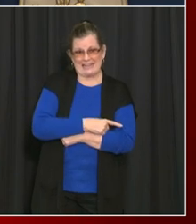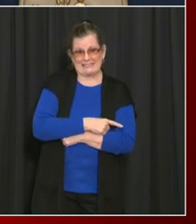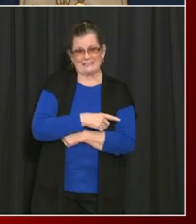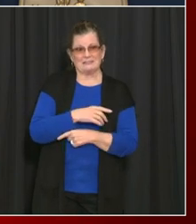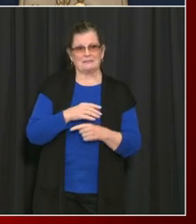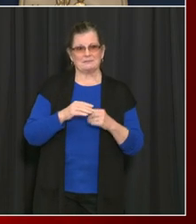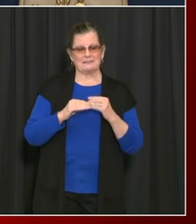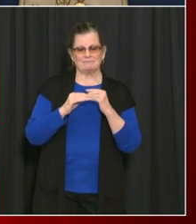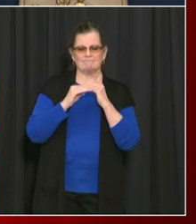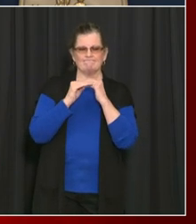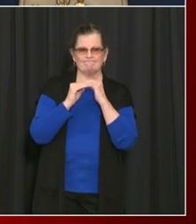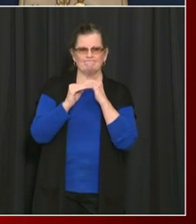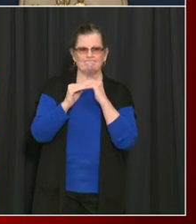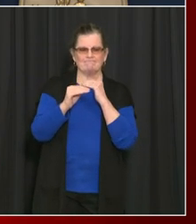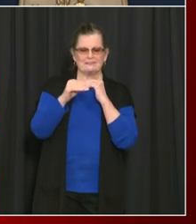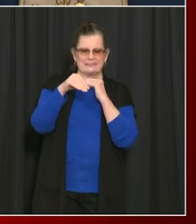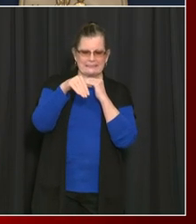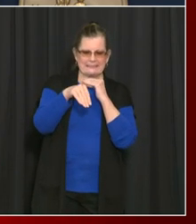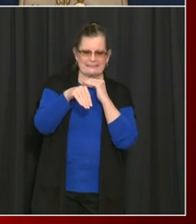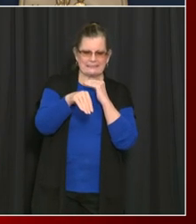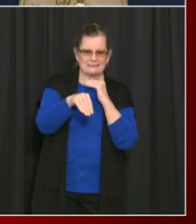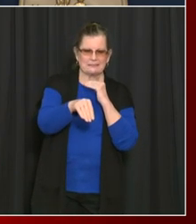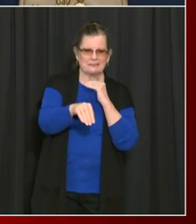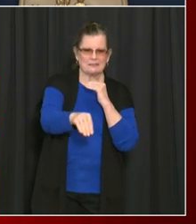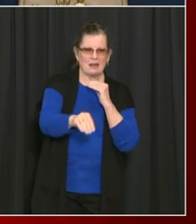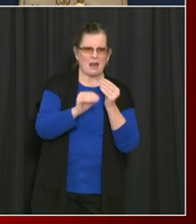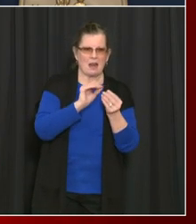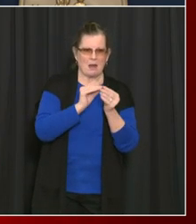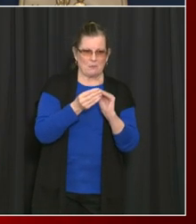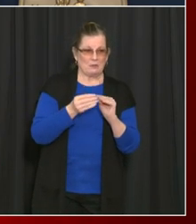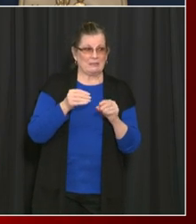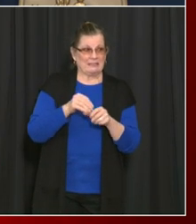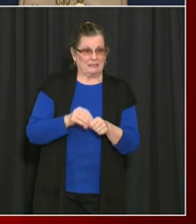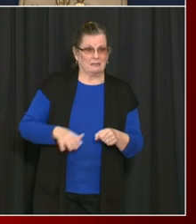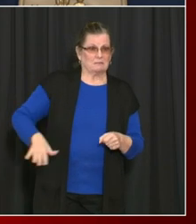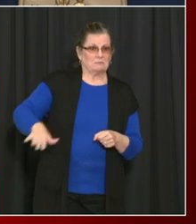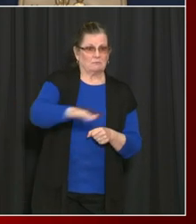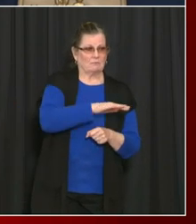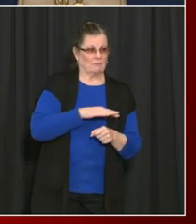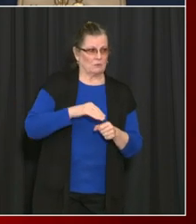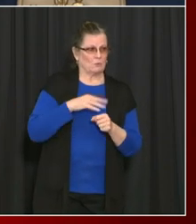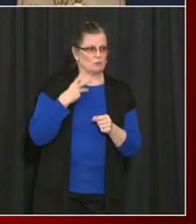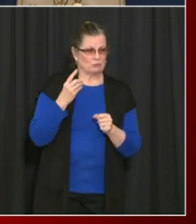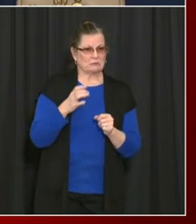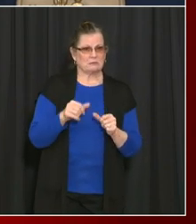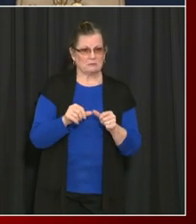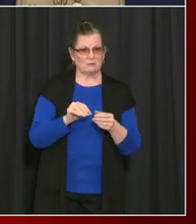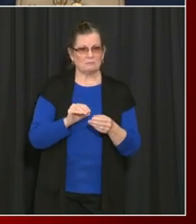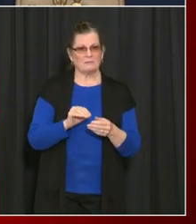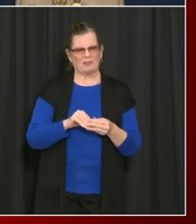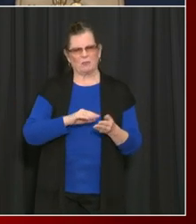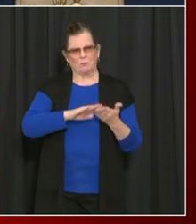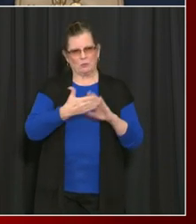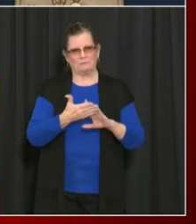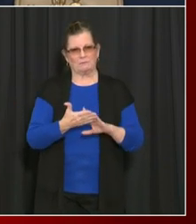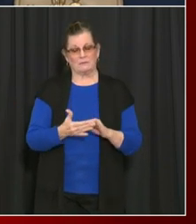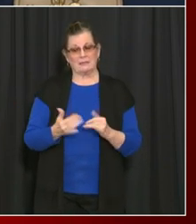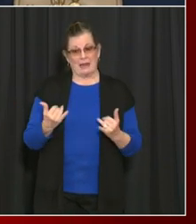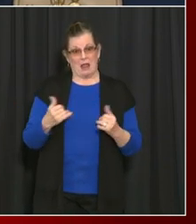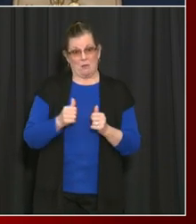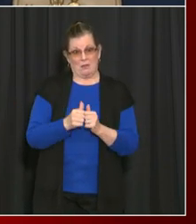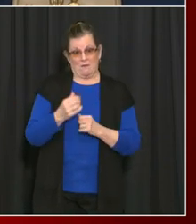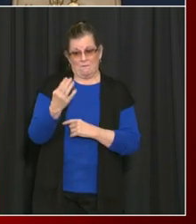sustained decline in community transmission. Of course, this 14-day decline in